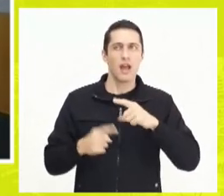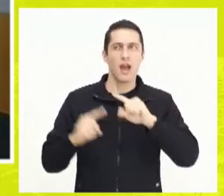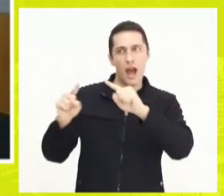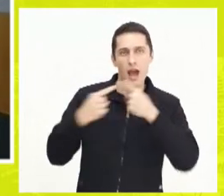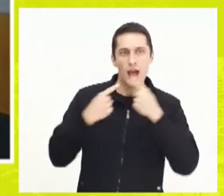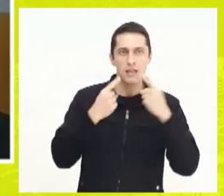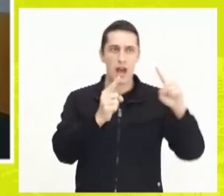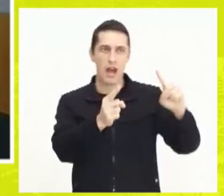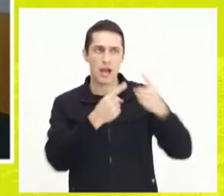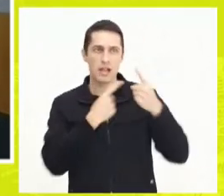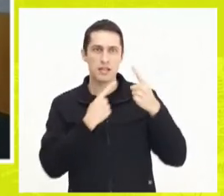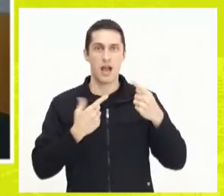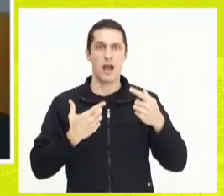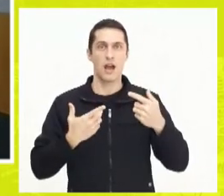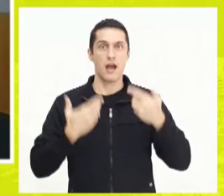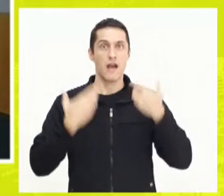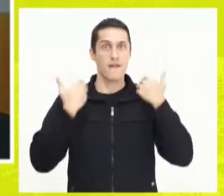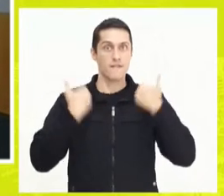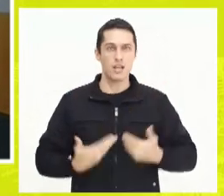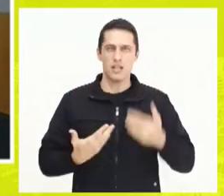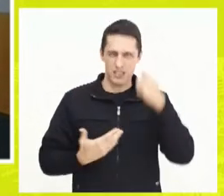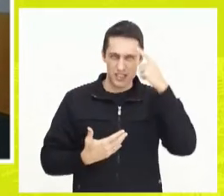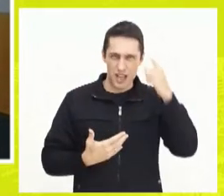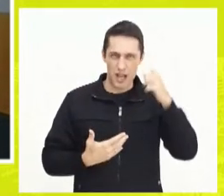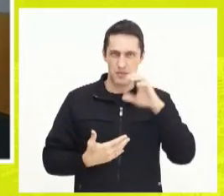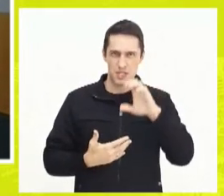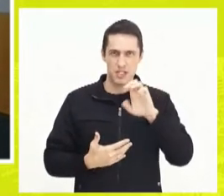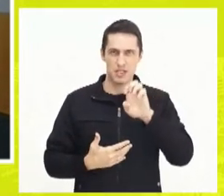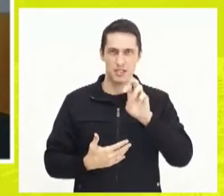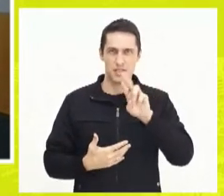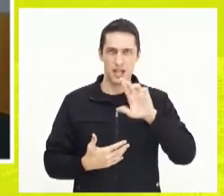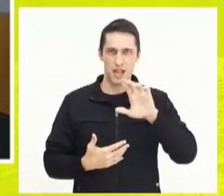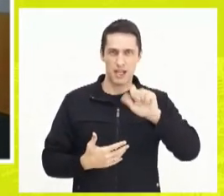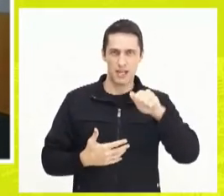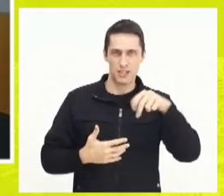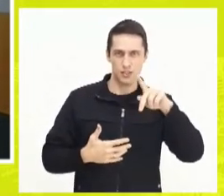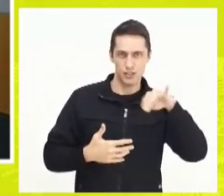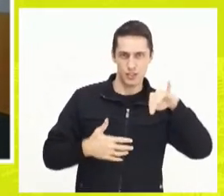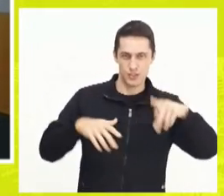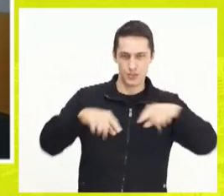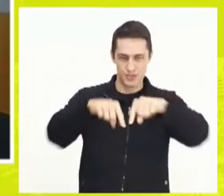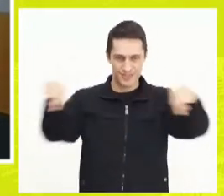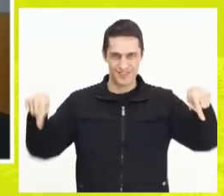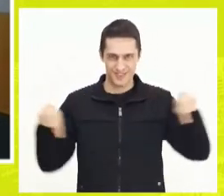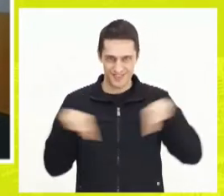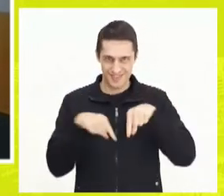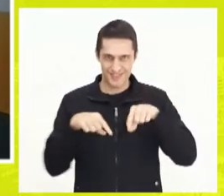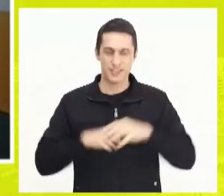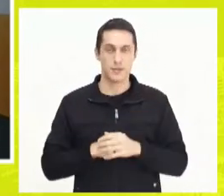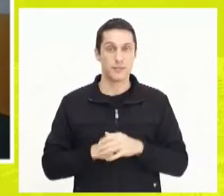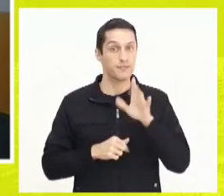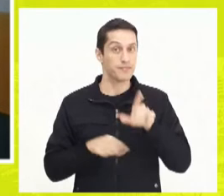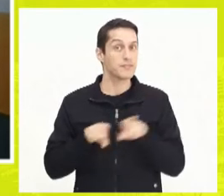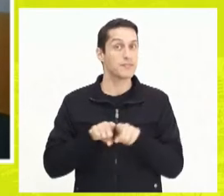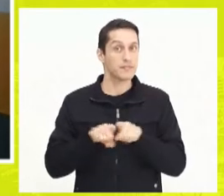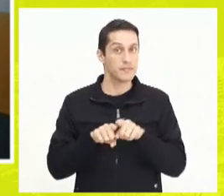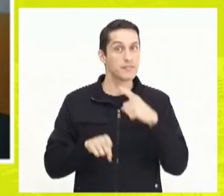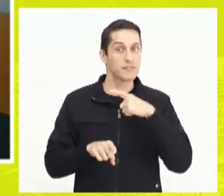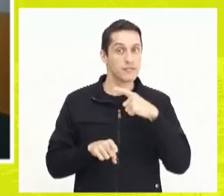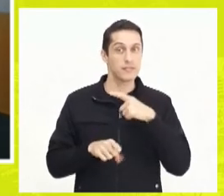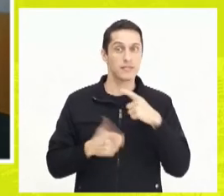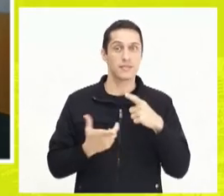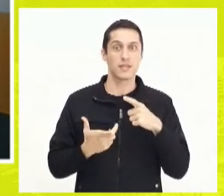attacked we speak about physical attacks talk about those attacks that happen um